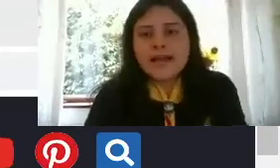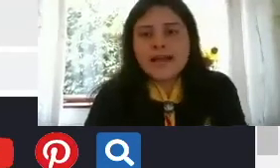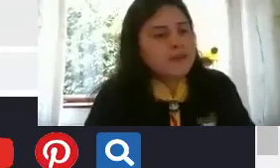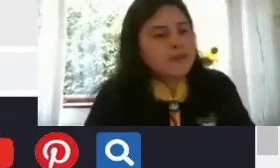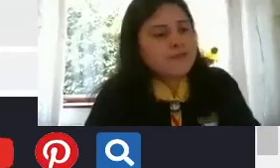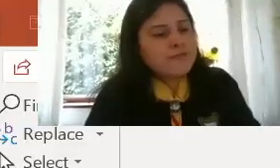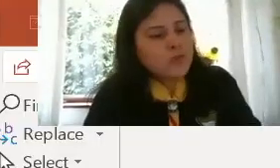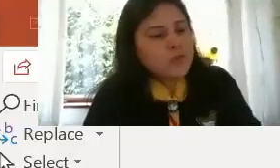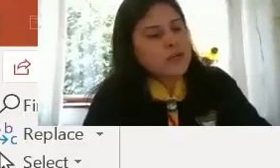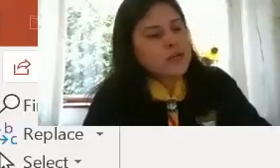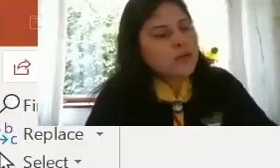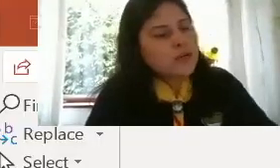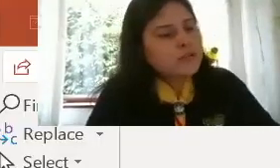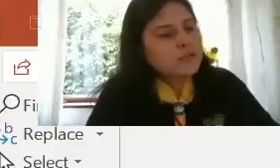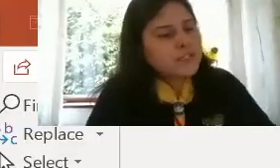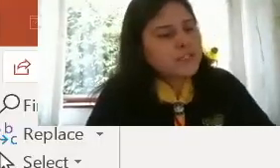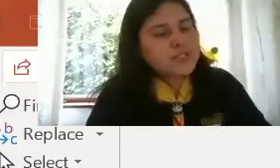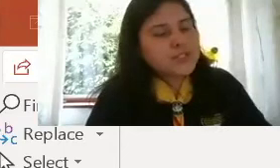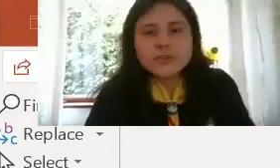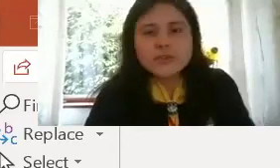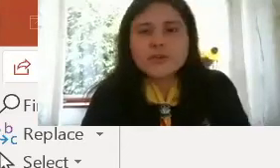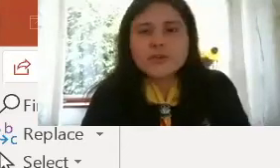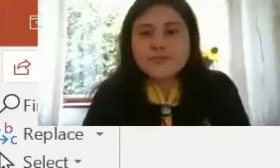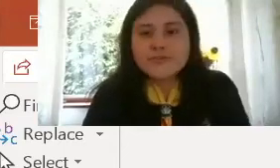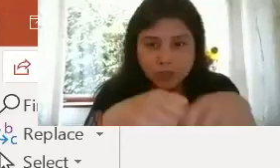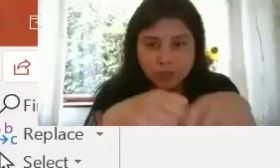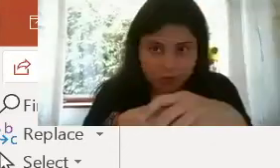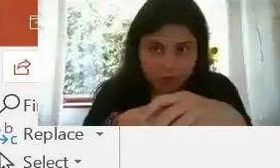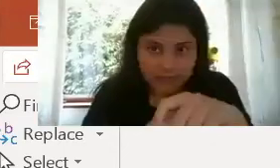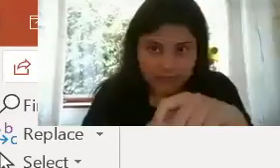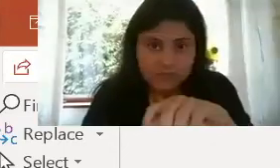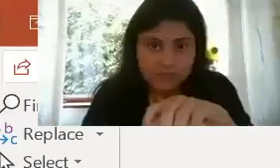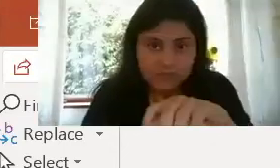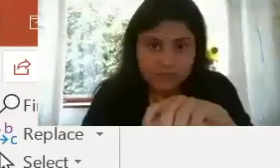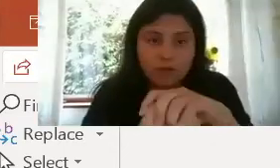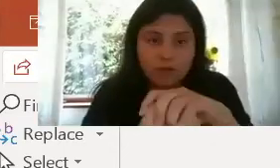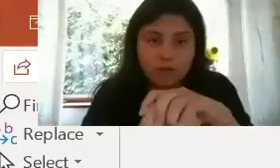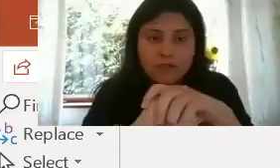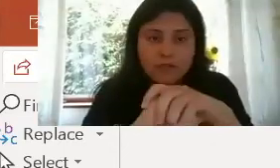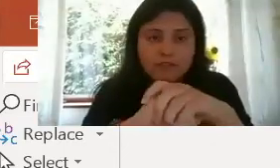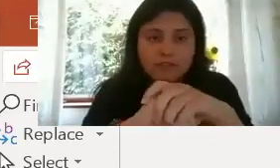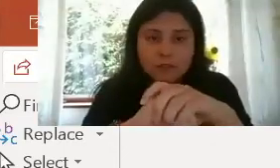And before we close, I need to show you something for inclusiveness